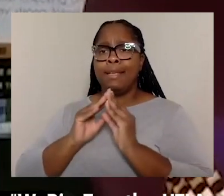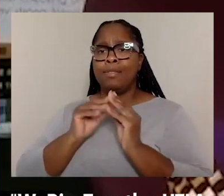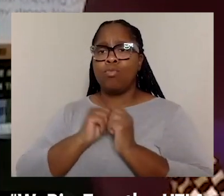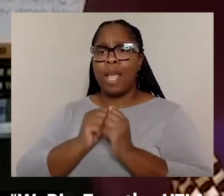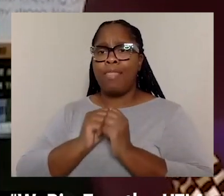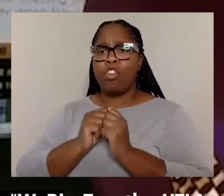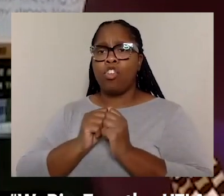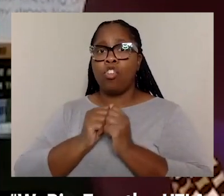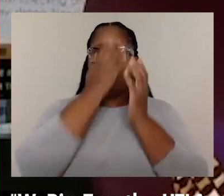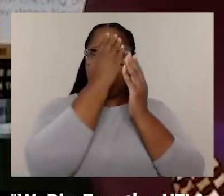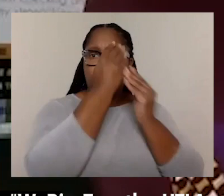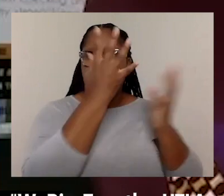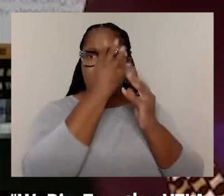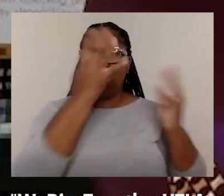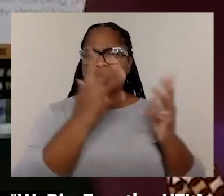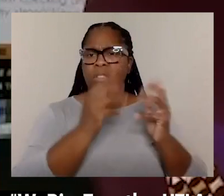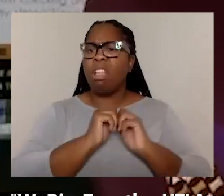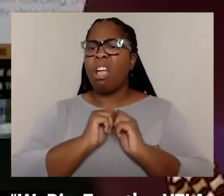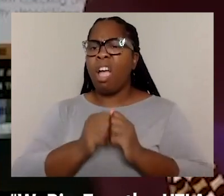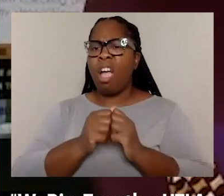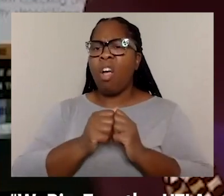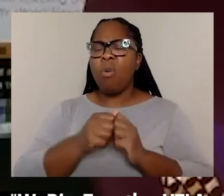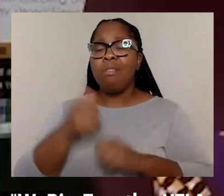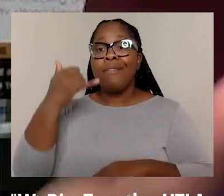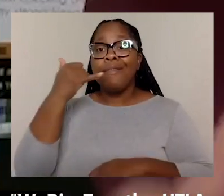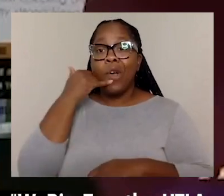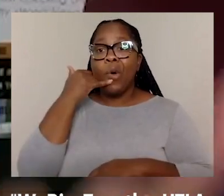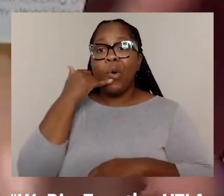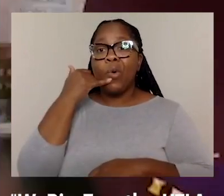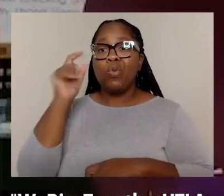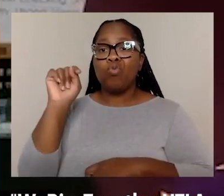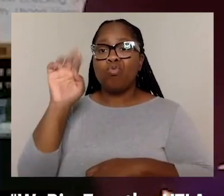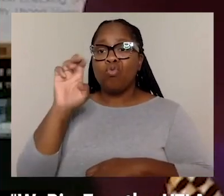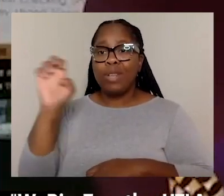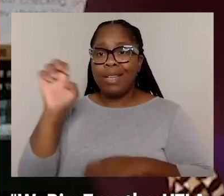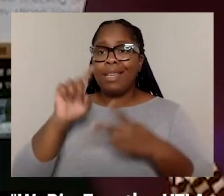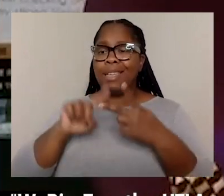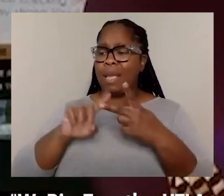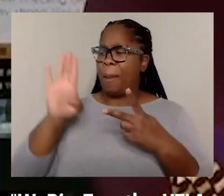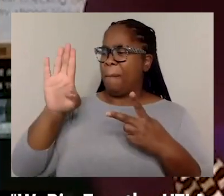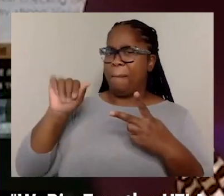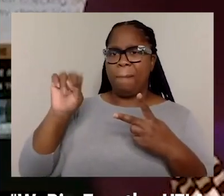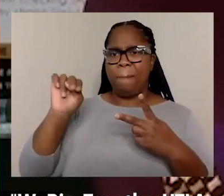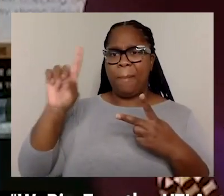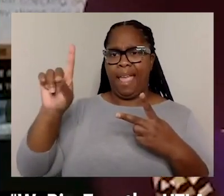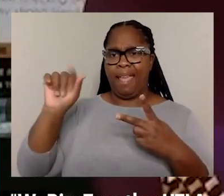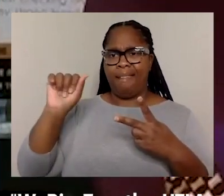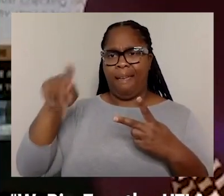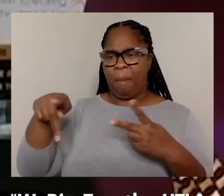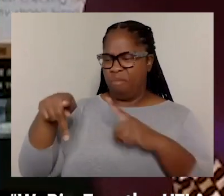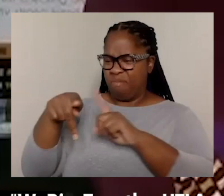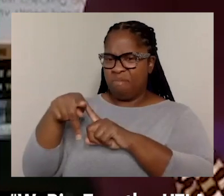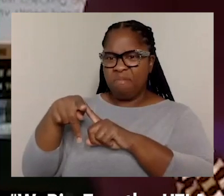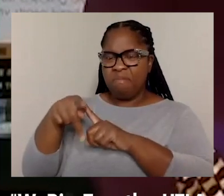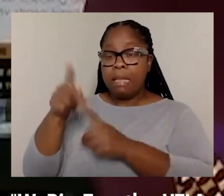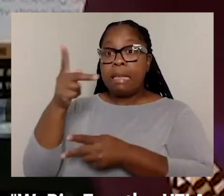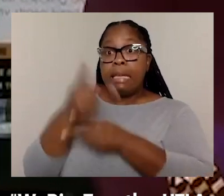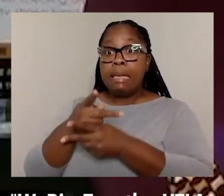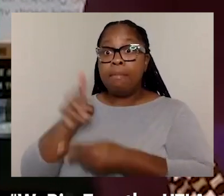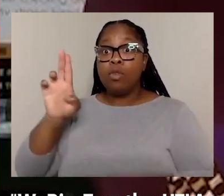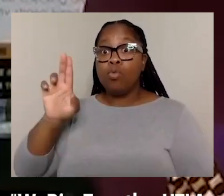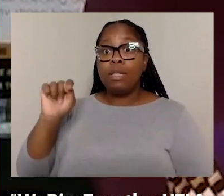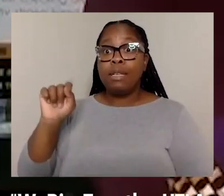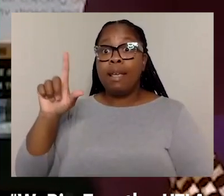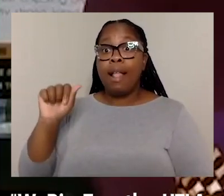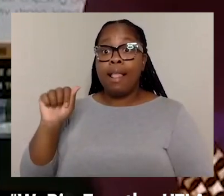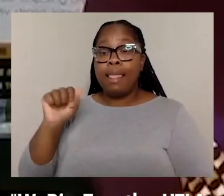by using phone trees and also using a band app, which keeps their school's UTLA members